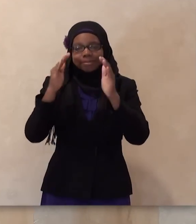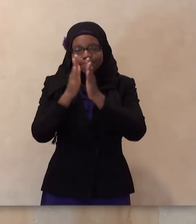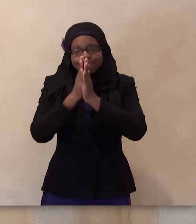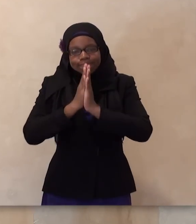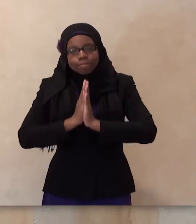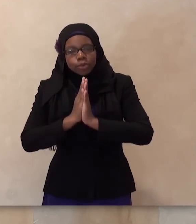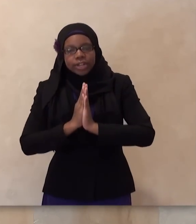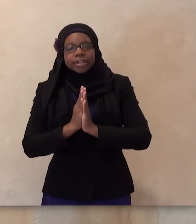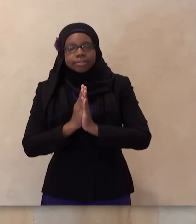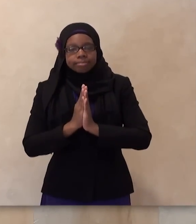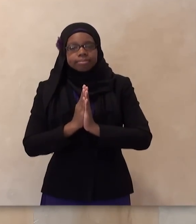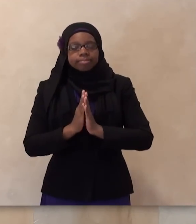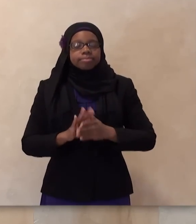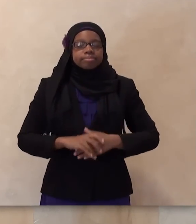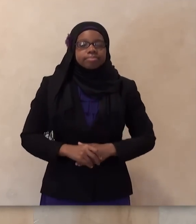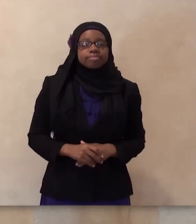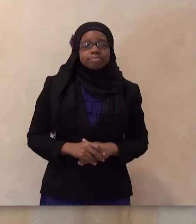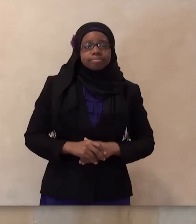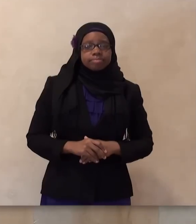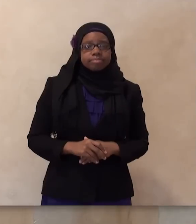My brothers and sisters,